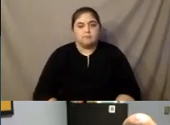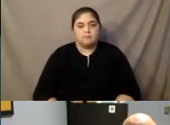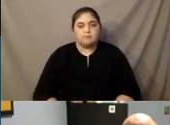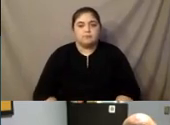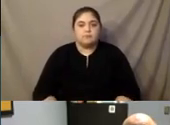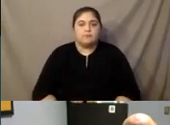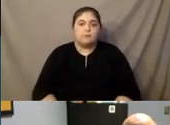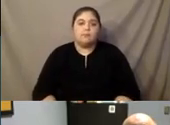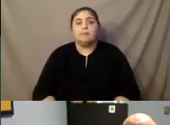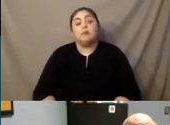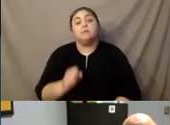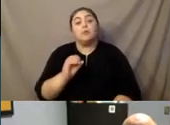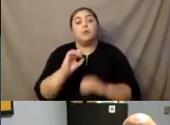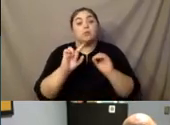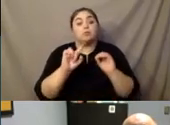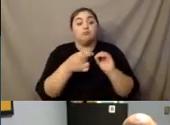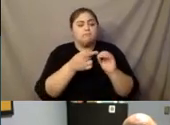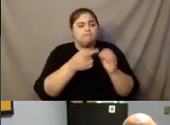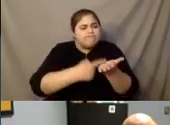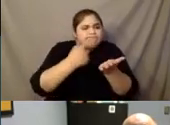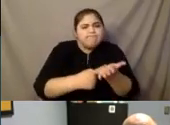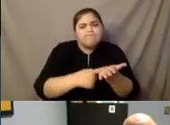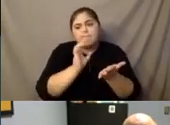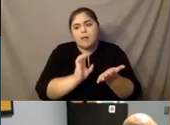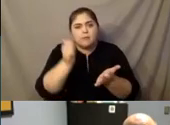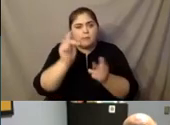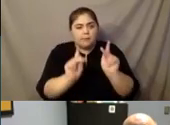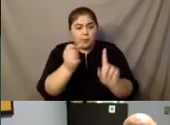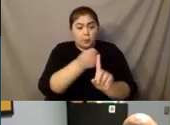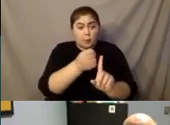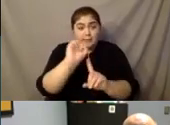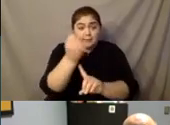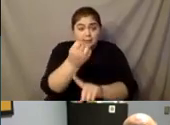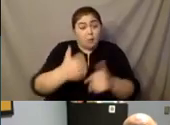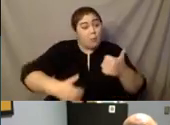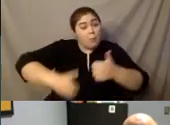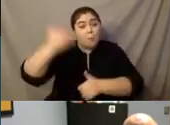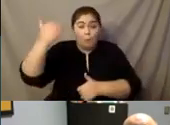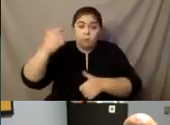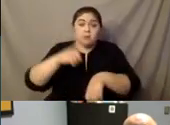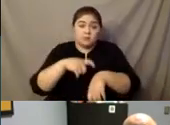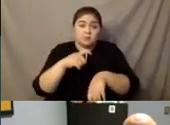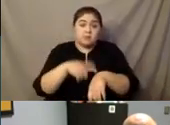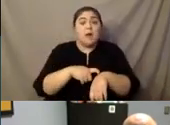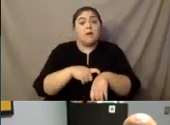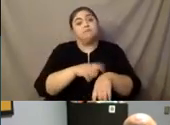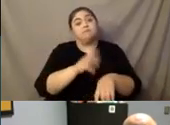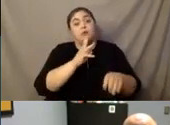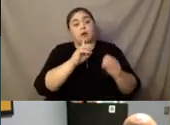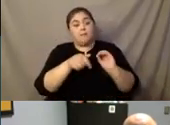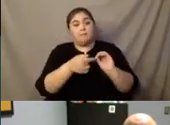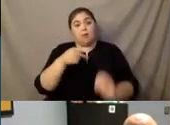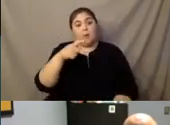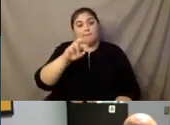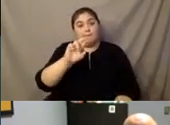So, when you're talking about elder abuse cases, the vast majority of the time, you're talking about a perpetrator